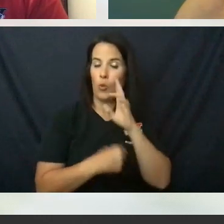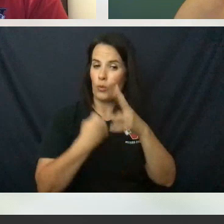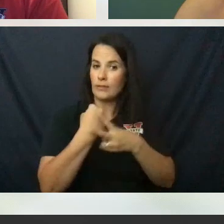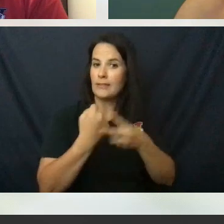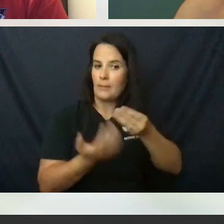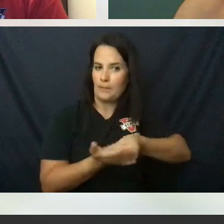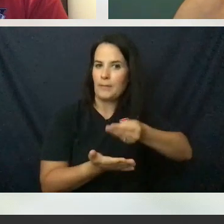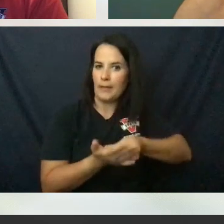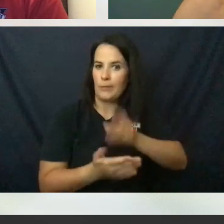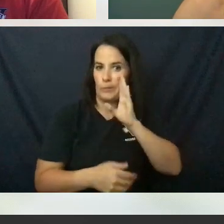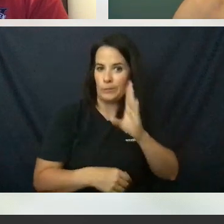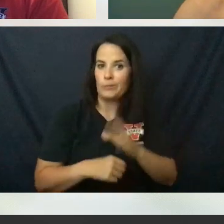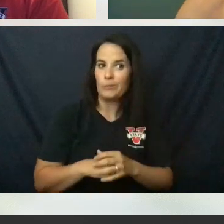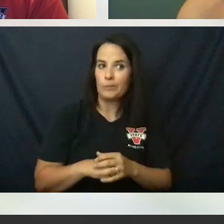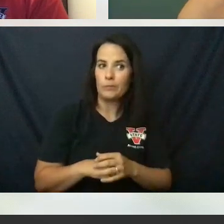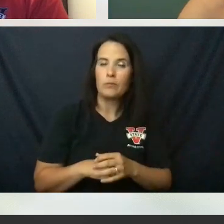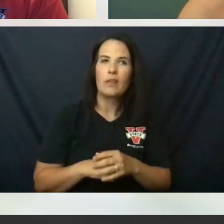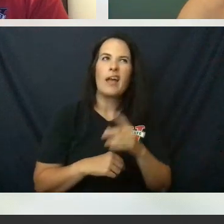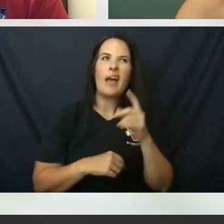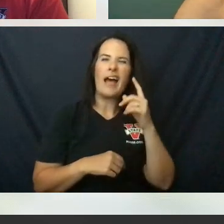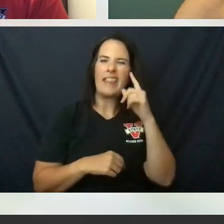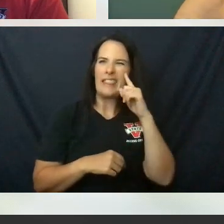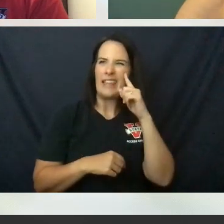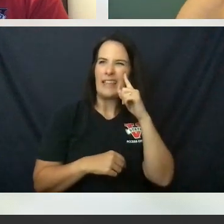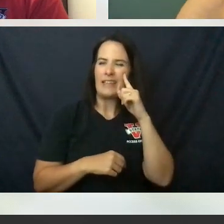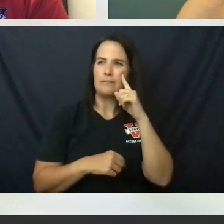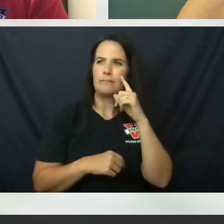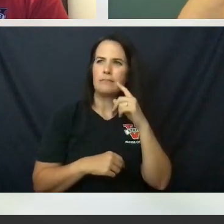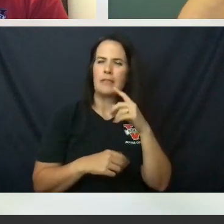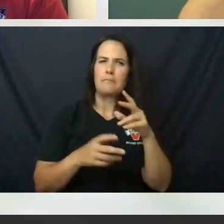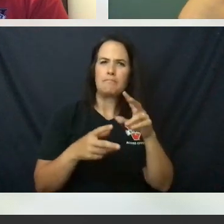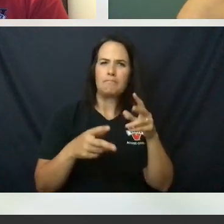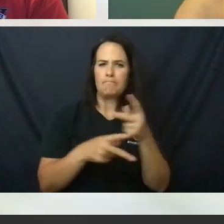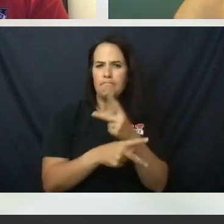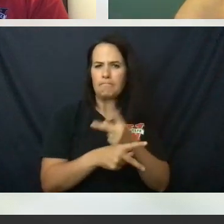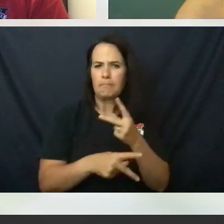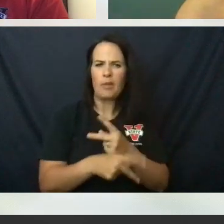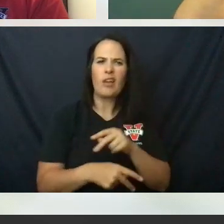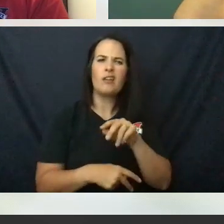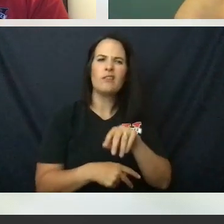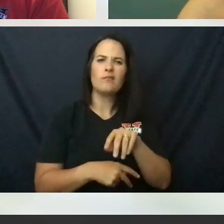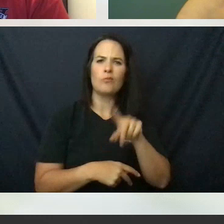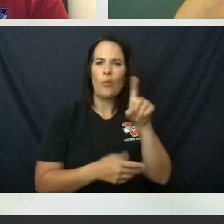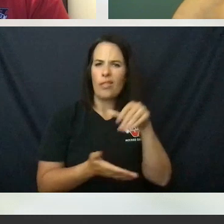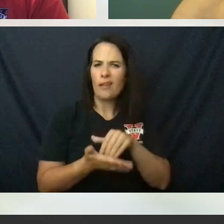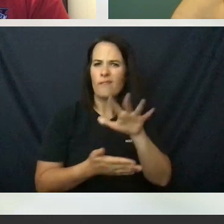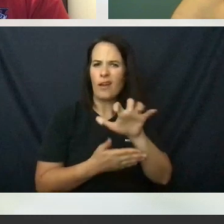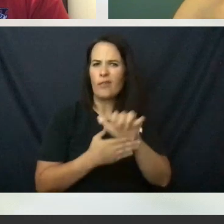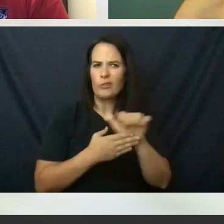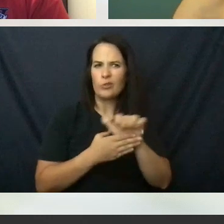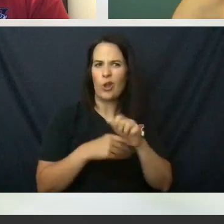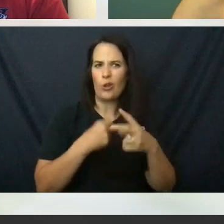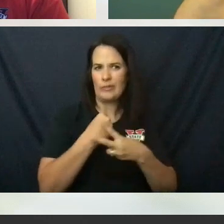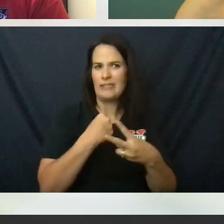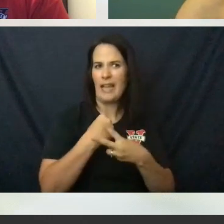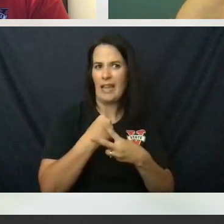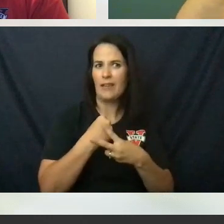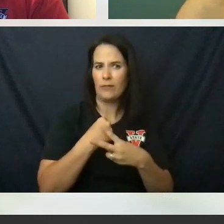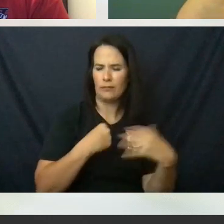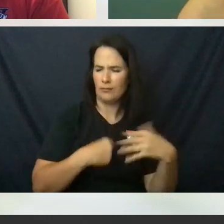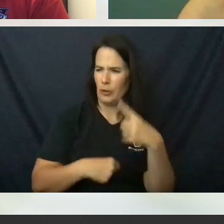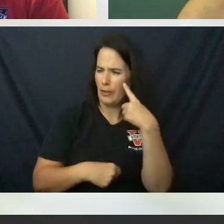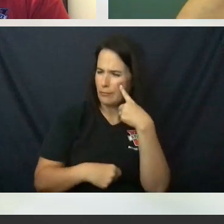one of the amounts thrown out has been $15,000. They're probably sitting there going, how are we going to do